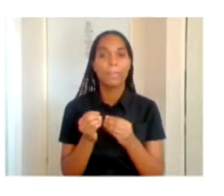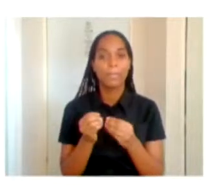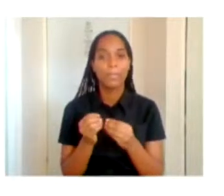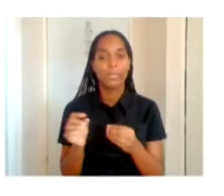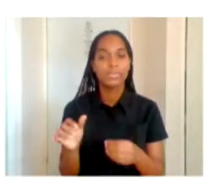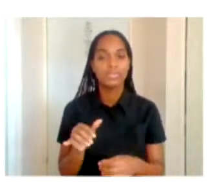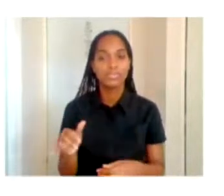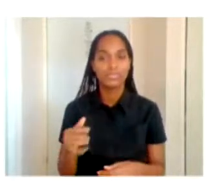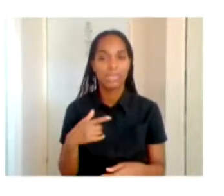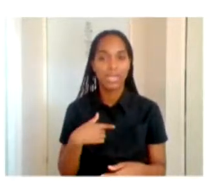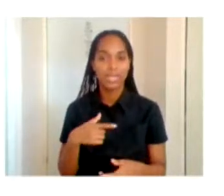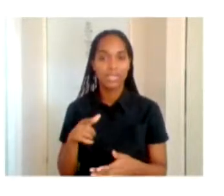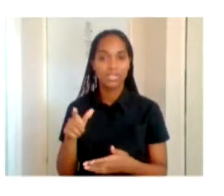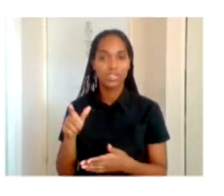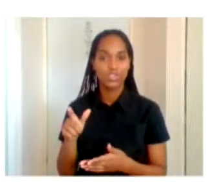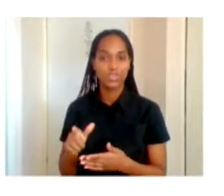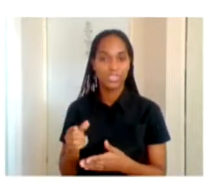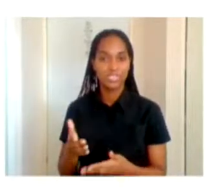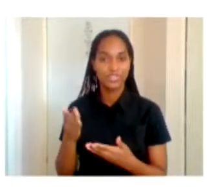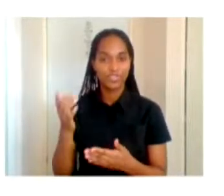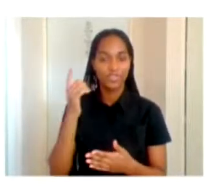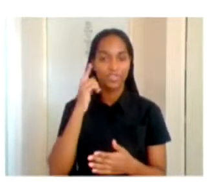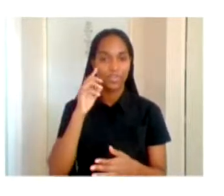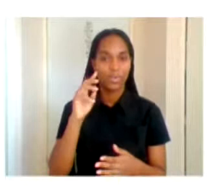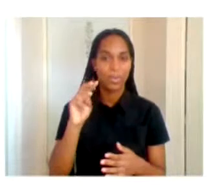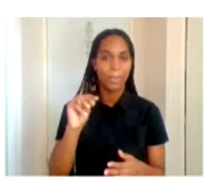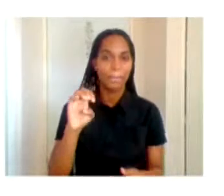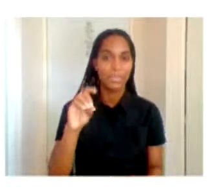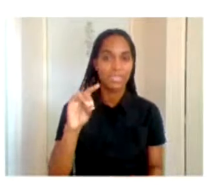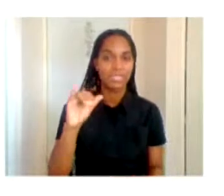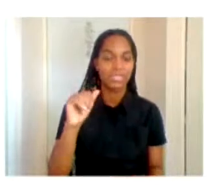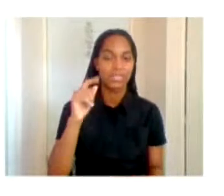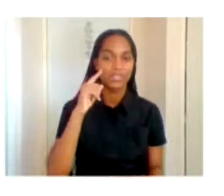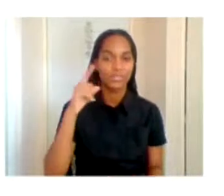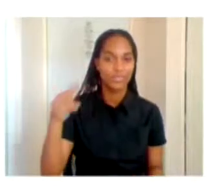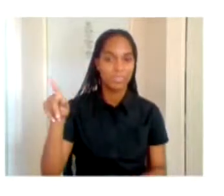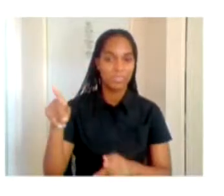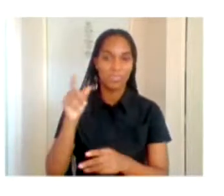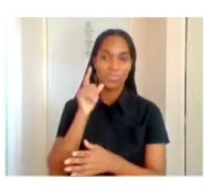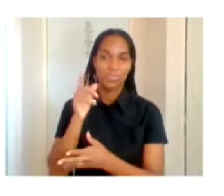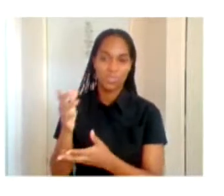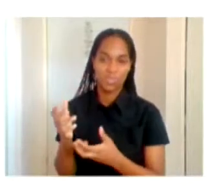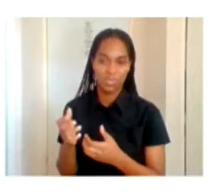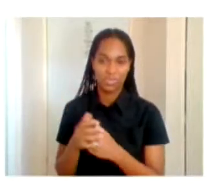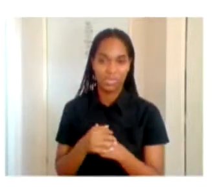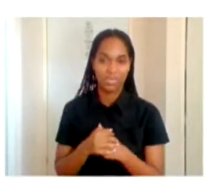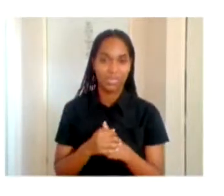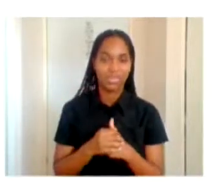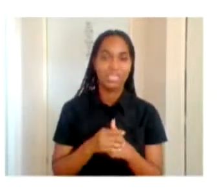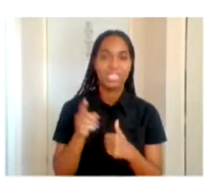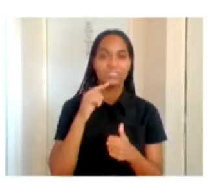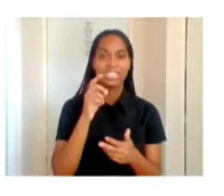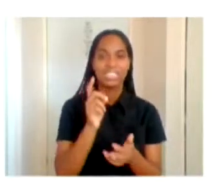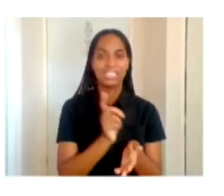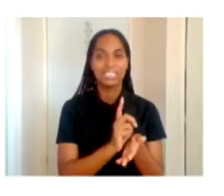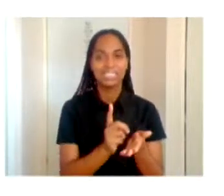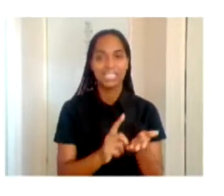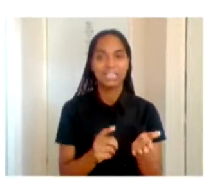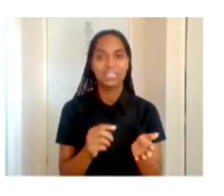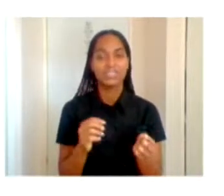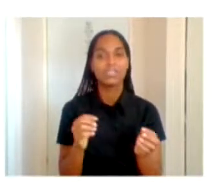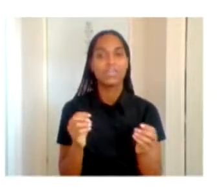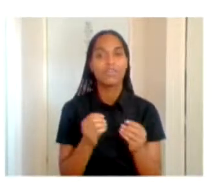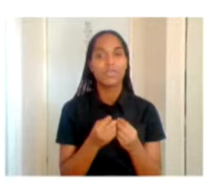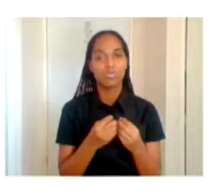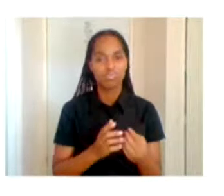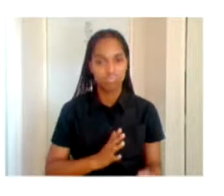latency delivery of media to the clients. So this has been designed that with very sophisticated